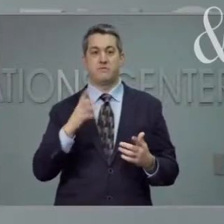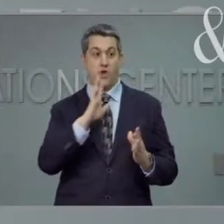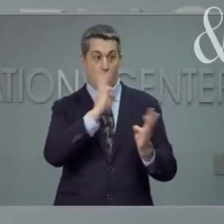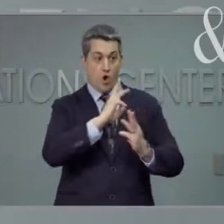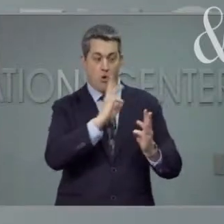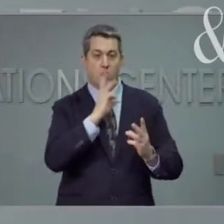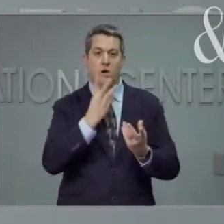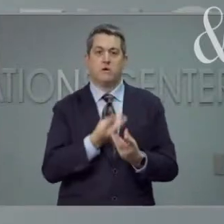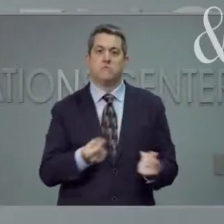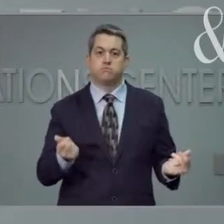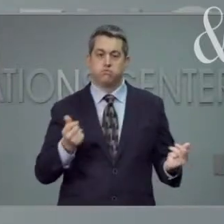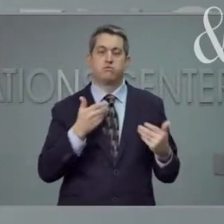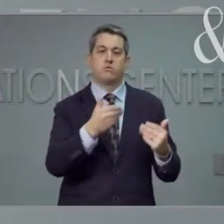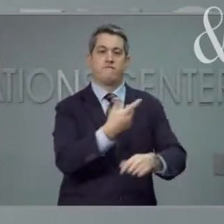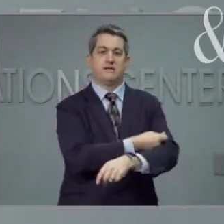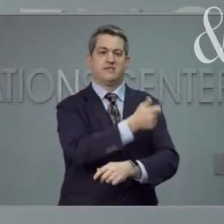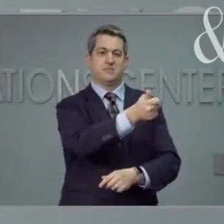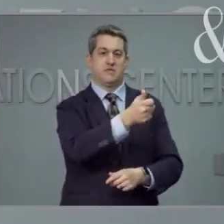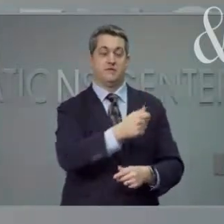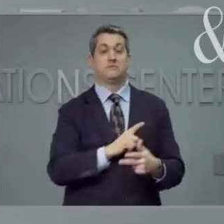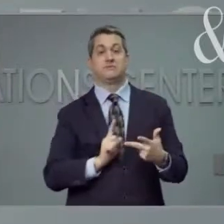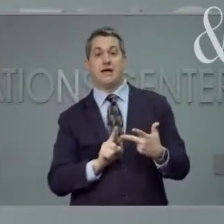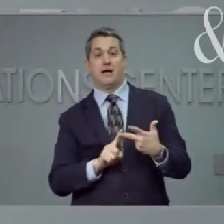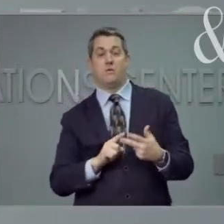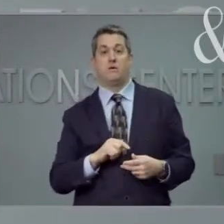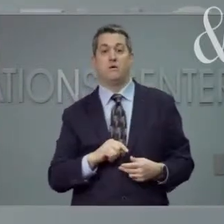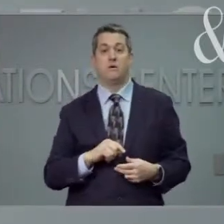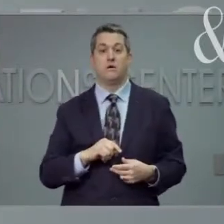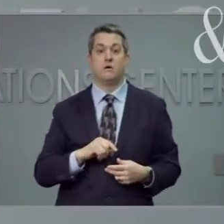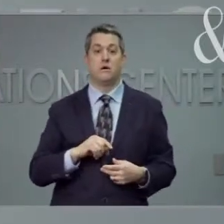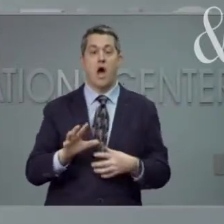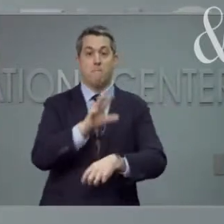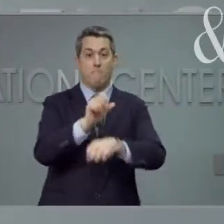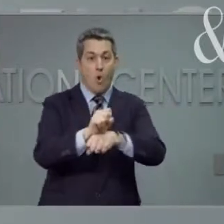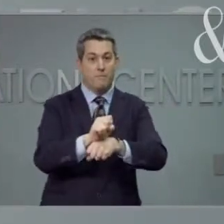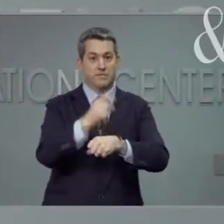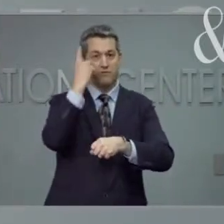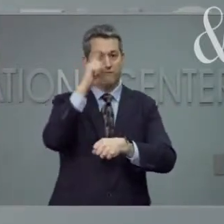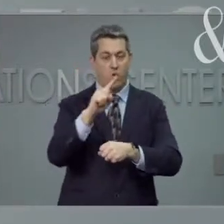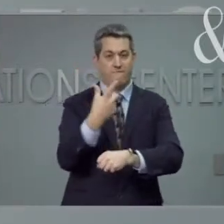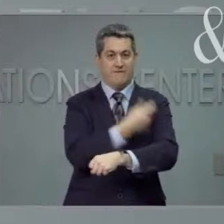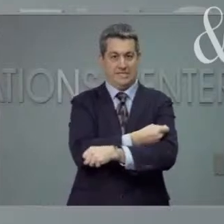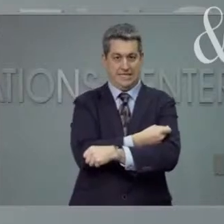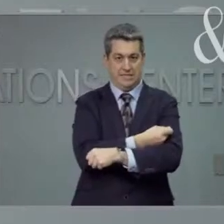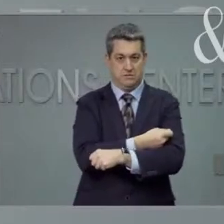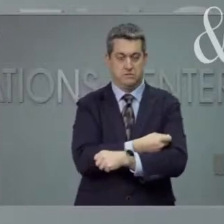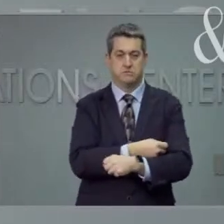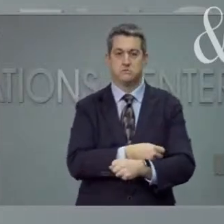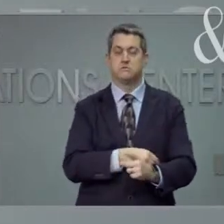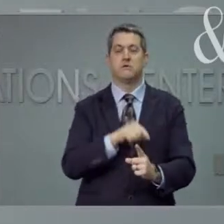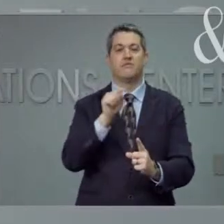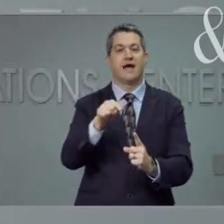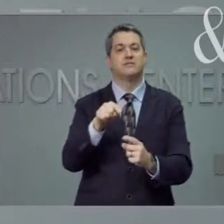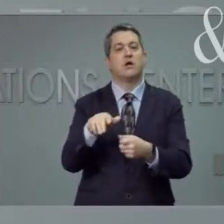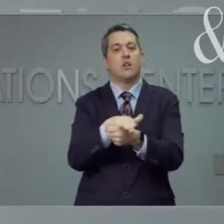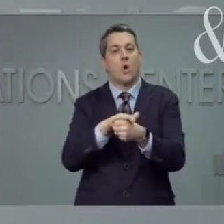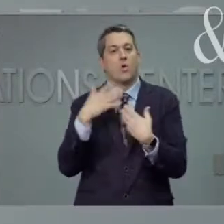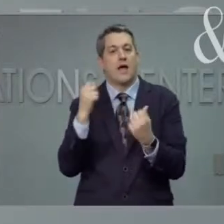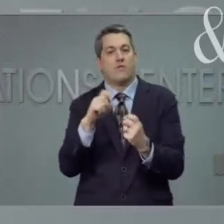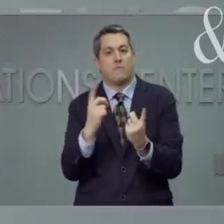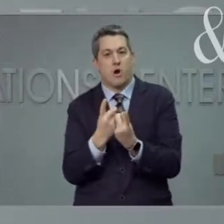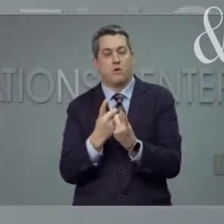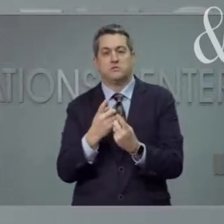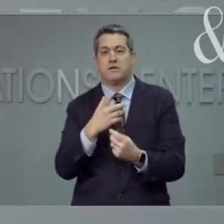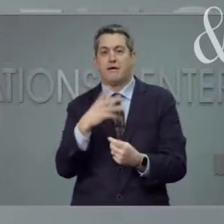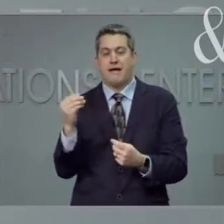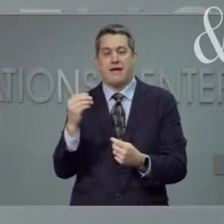we go forward. And then in terms of appointments, those are going to be handled by the local health departments and the hospitals